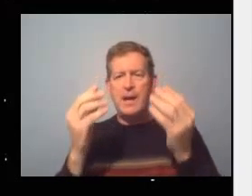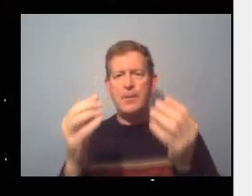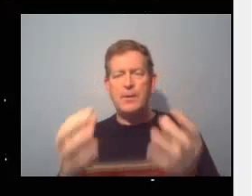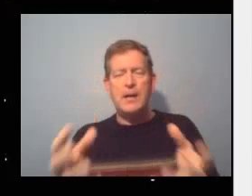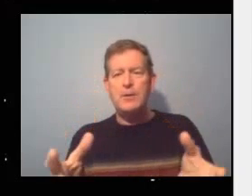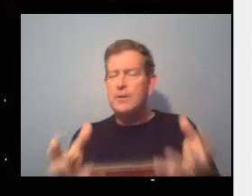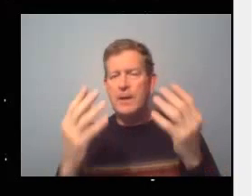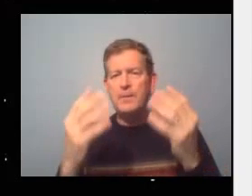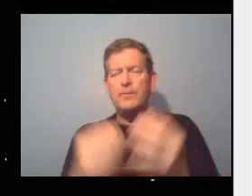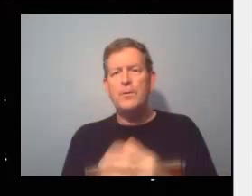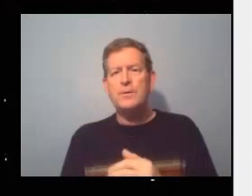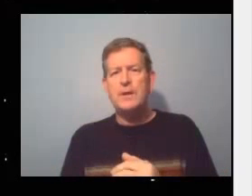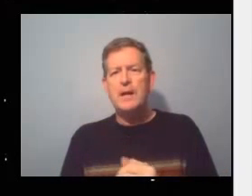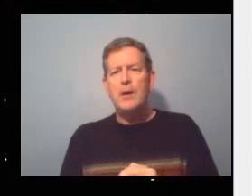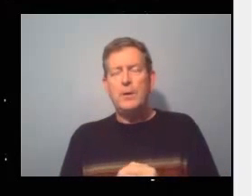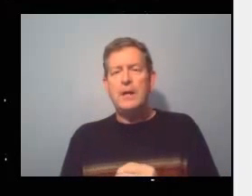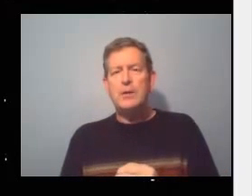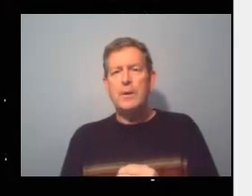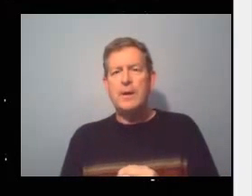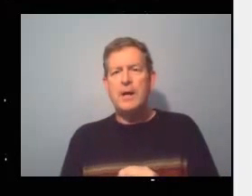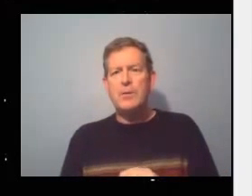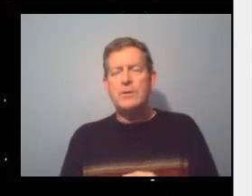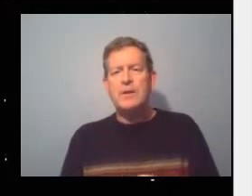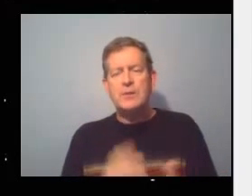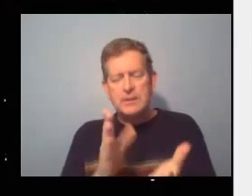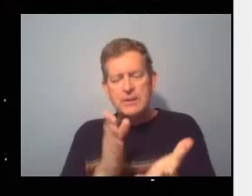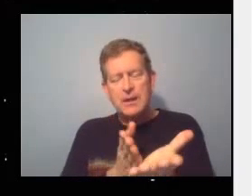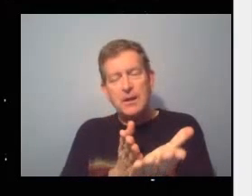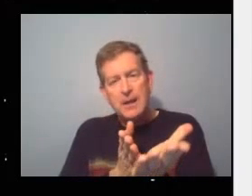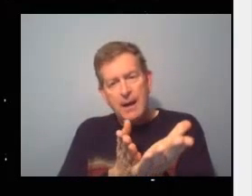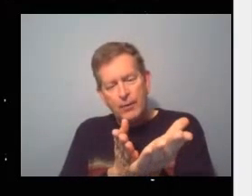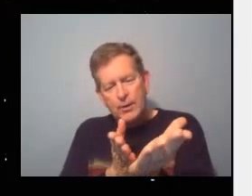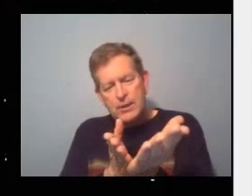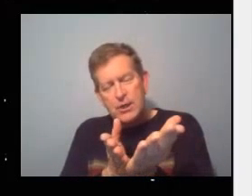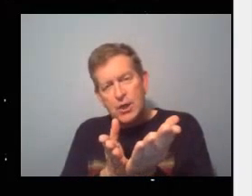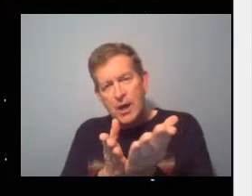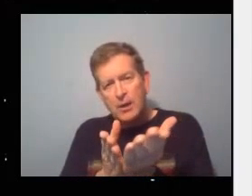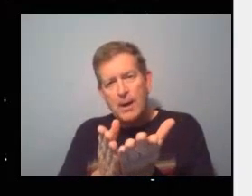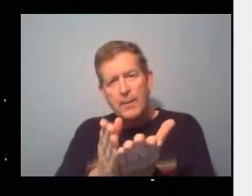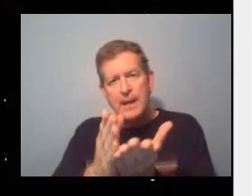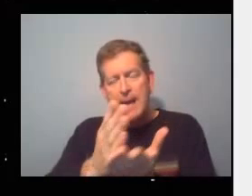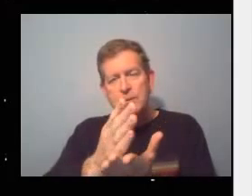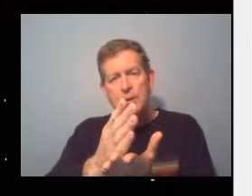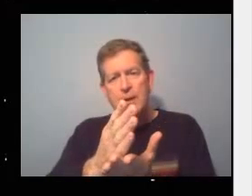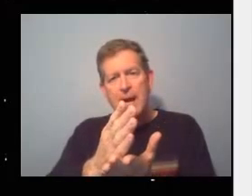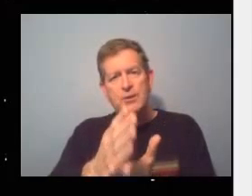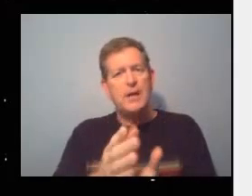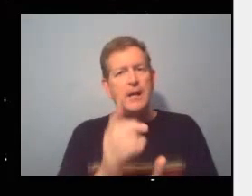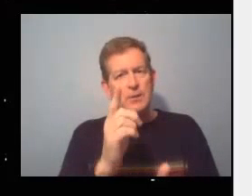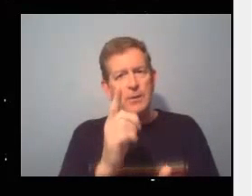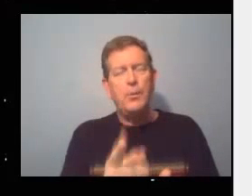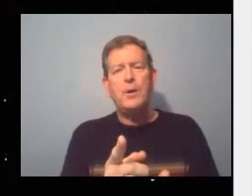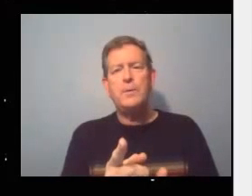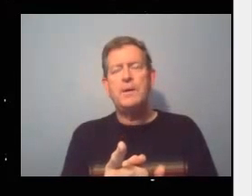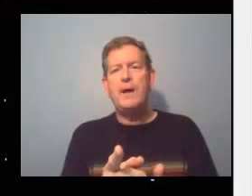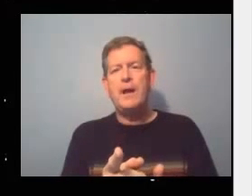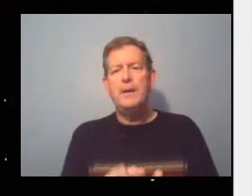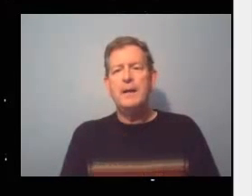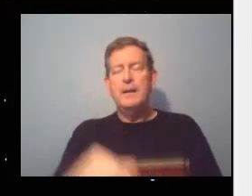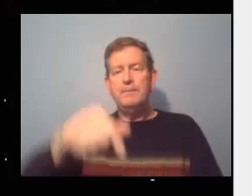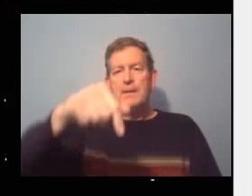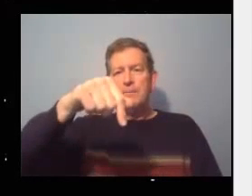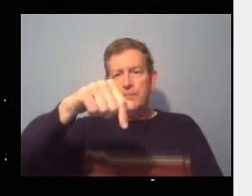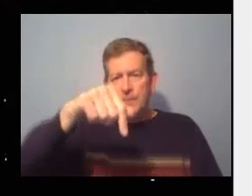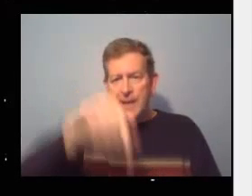much vocabulary and how you develop your fluency when you get to another country. So this skill of learning to talk around the gaps in your knowledge is an important one to